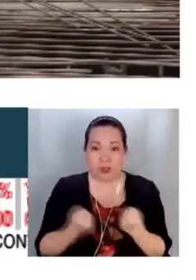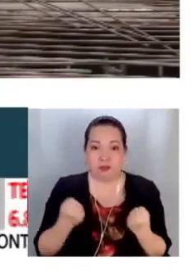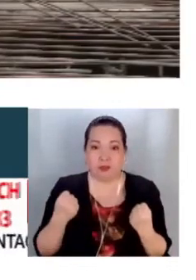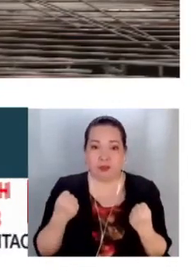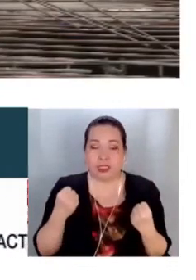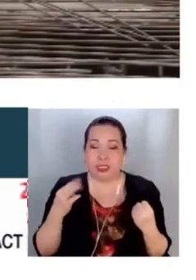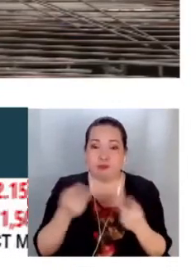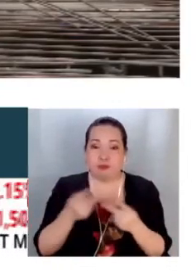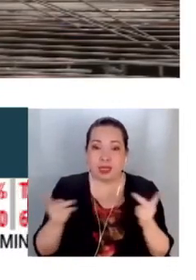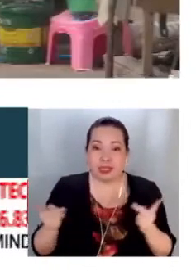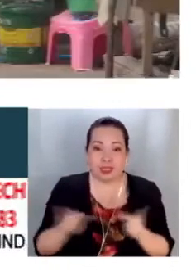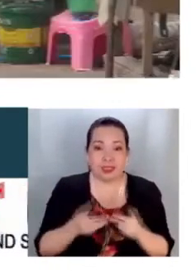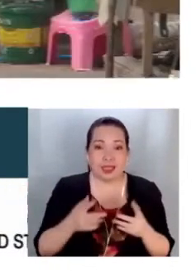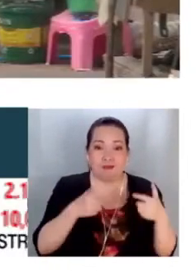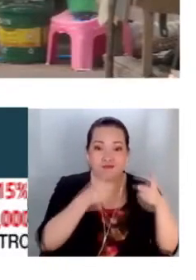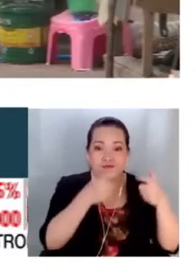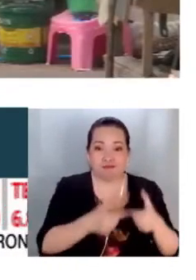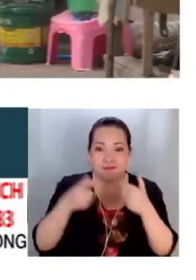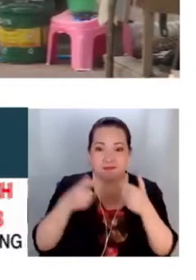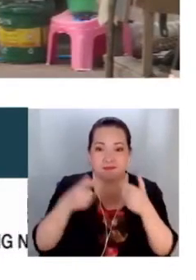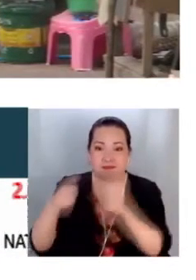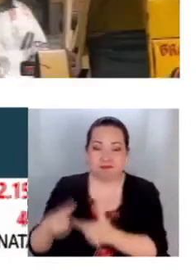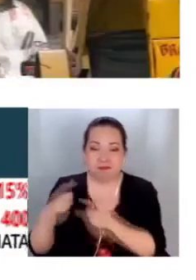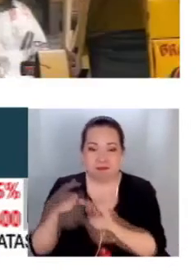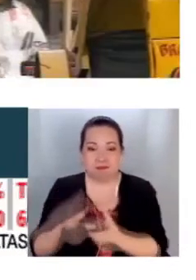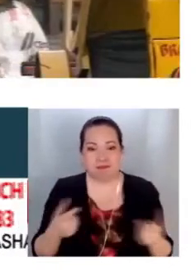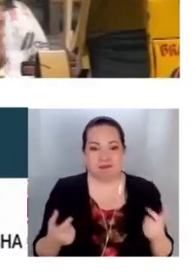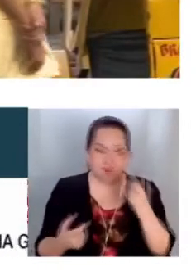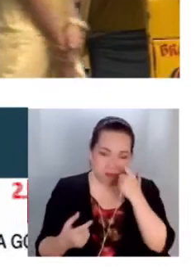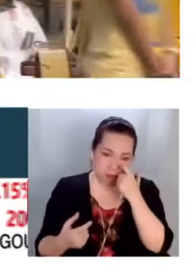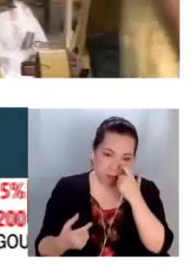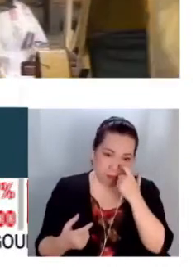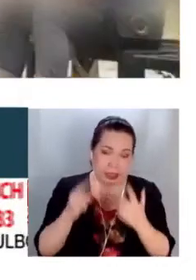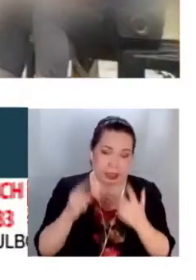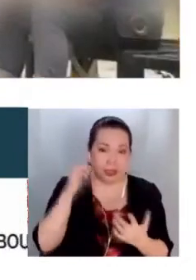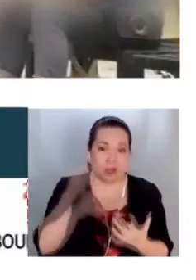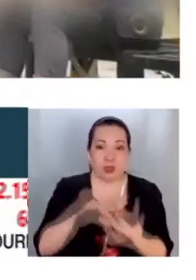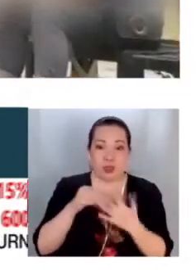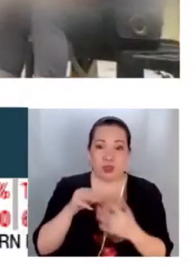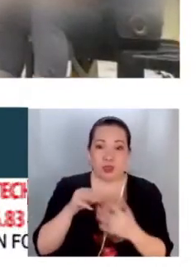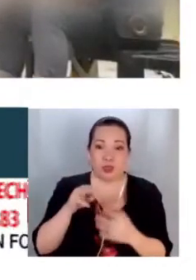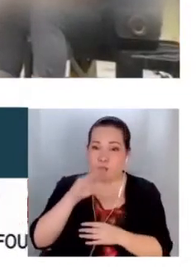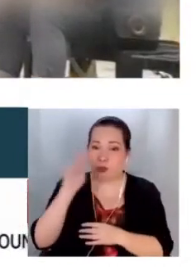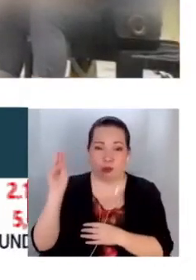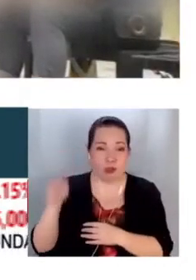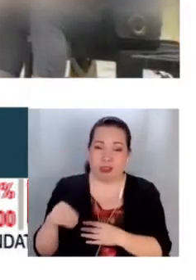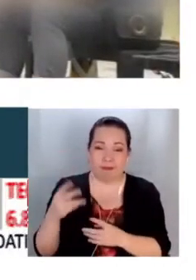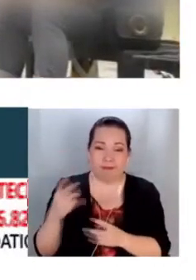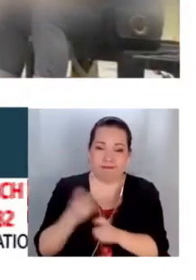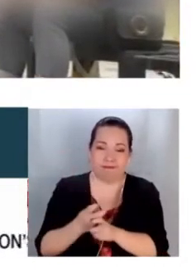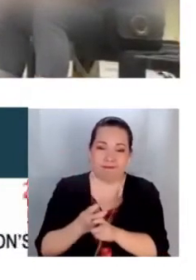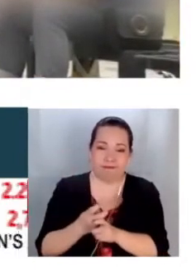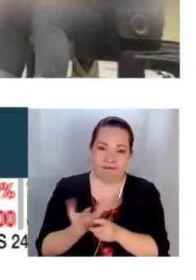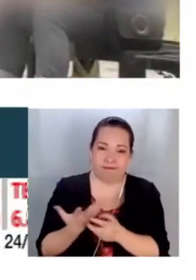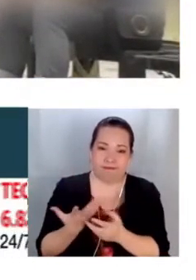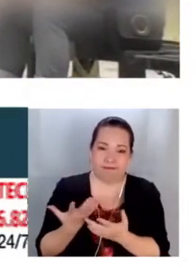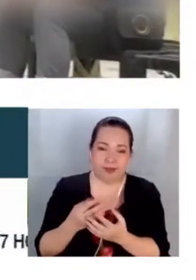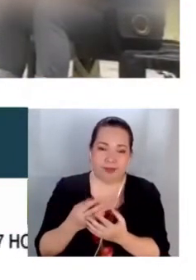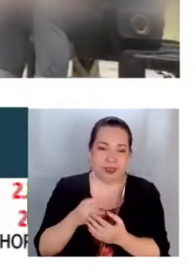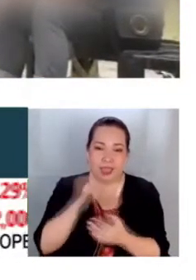lockdowns. I think particularly Metro Manila has been heavily affected in terms of our